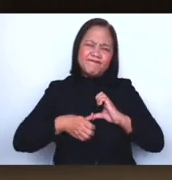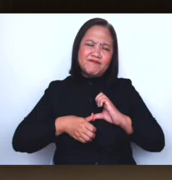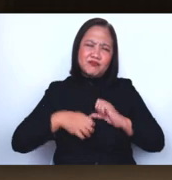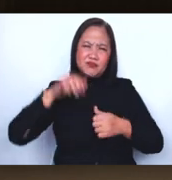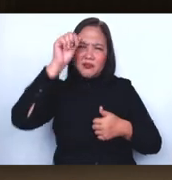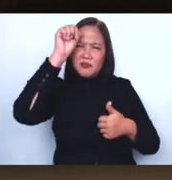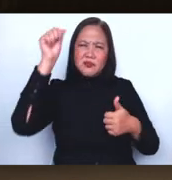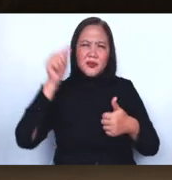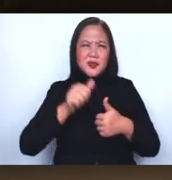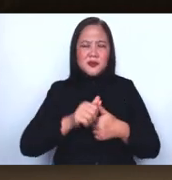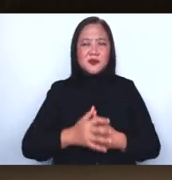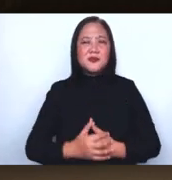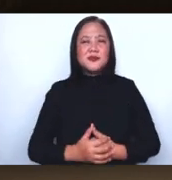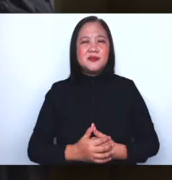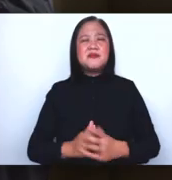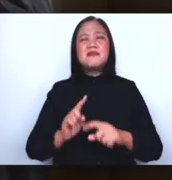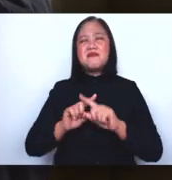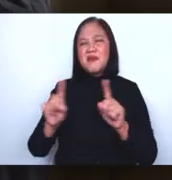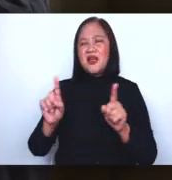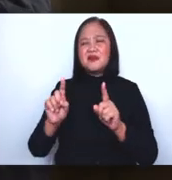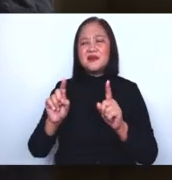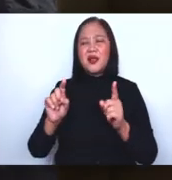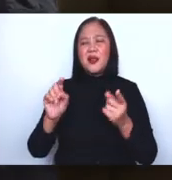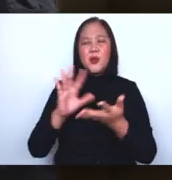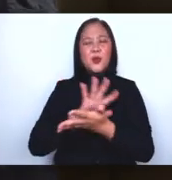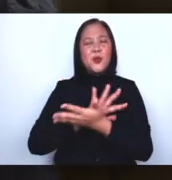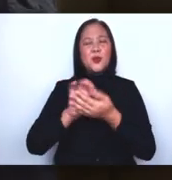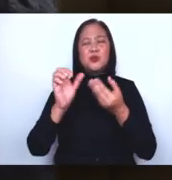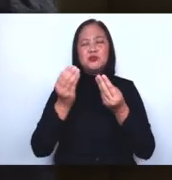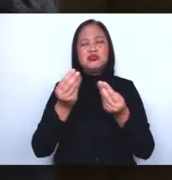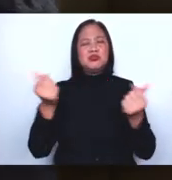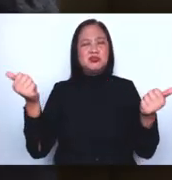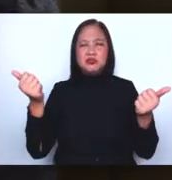heartbreaking memories. But it faded away.